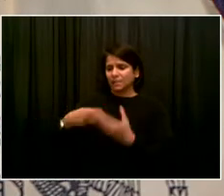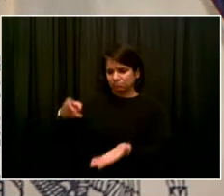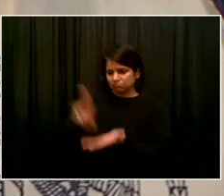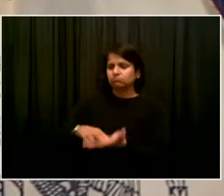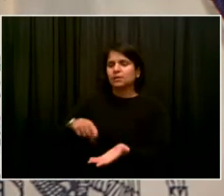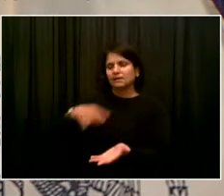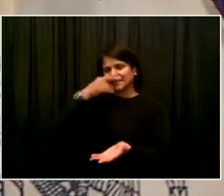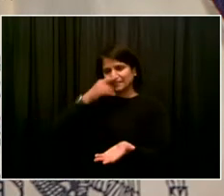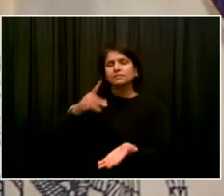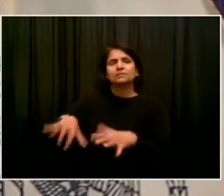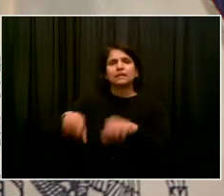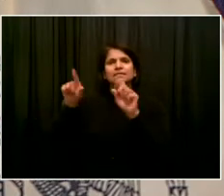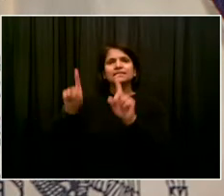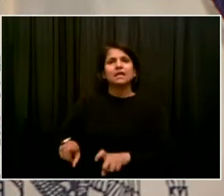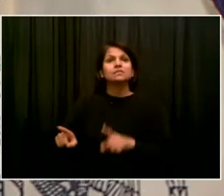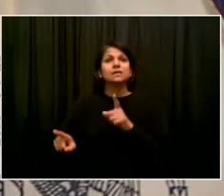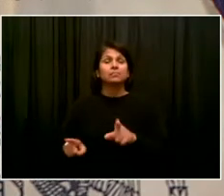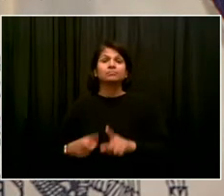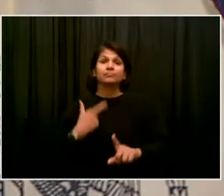bit.